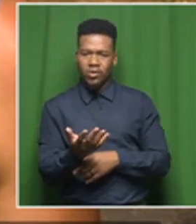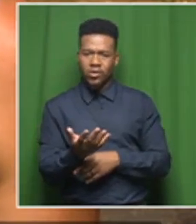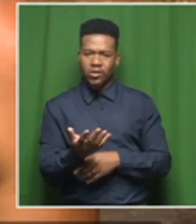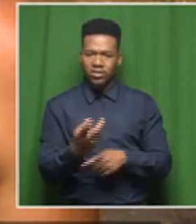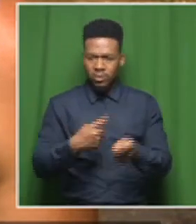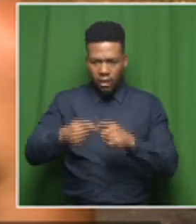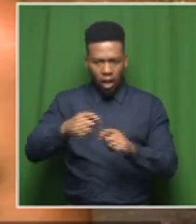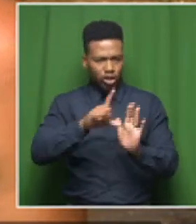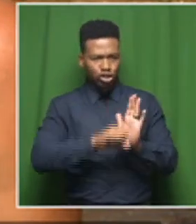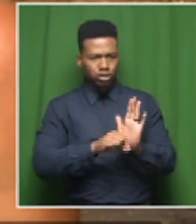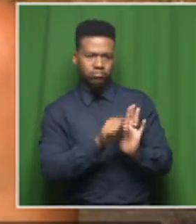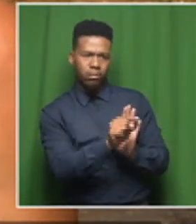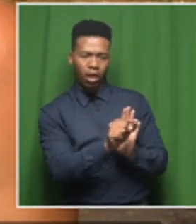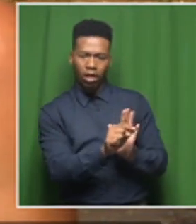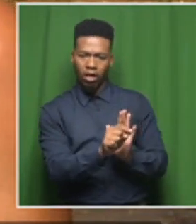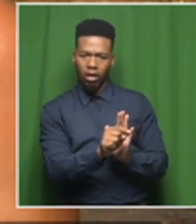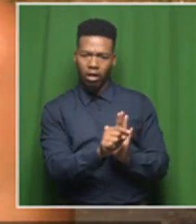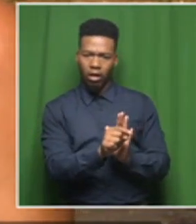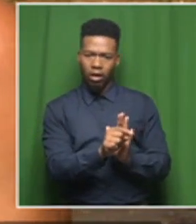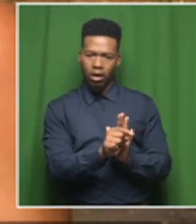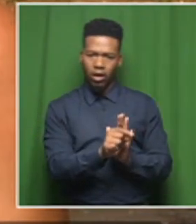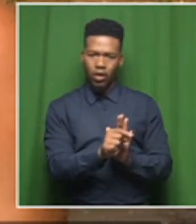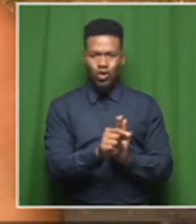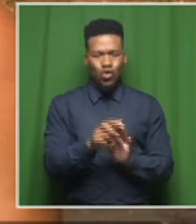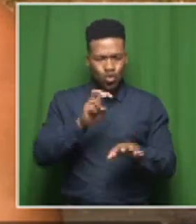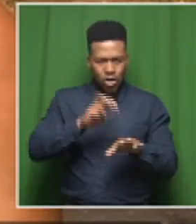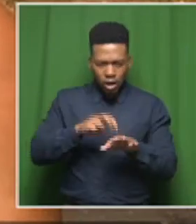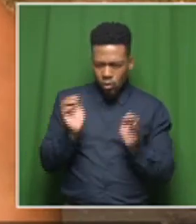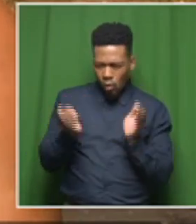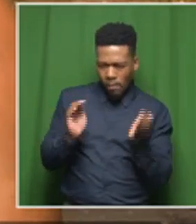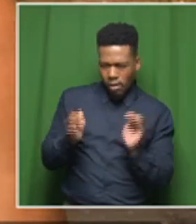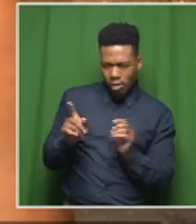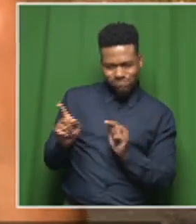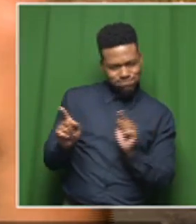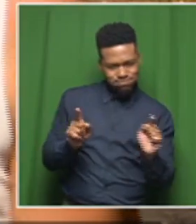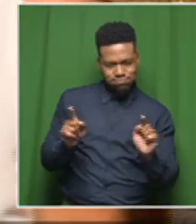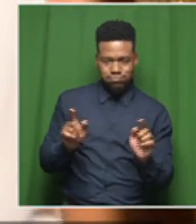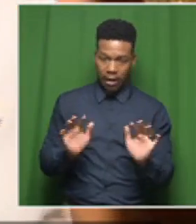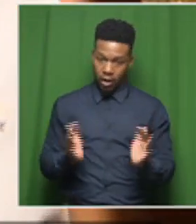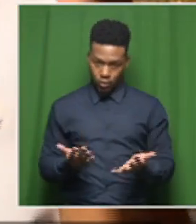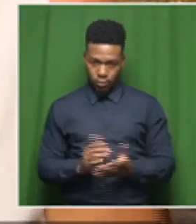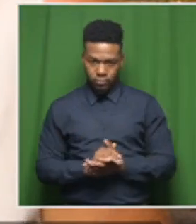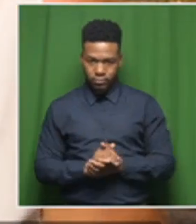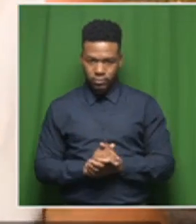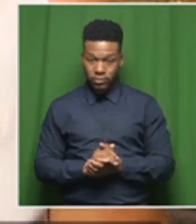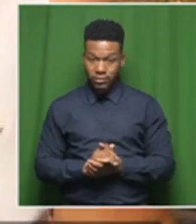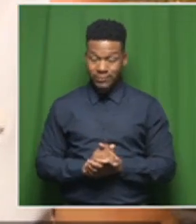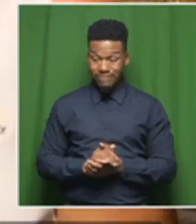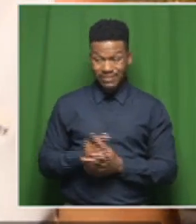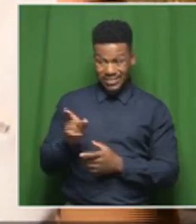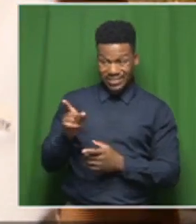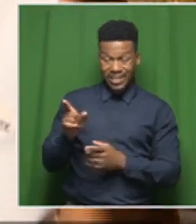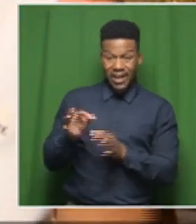for less or sell for higher. So you need to know that balance. Then does it have enough